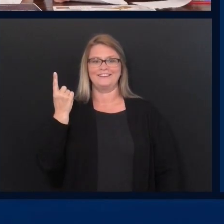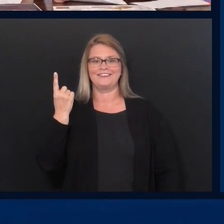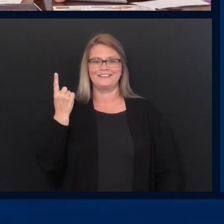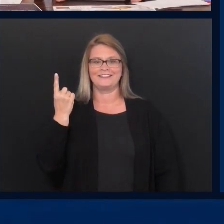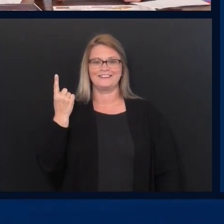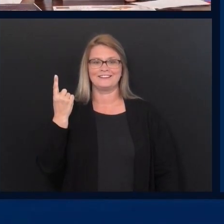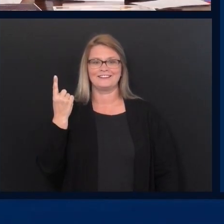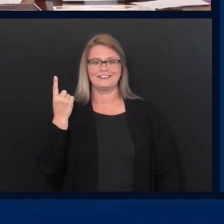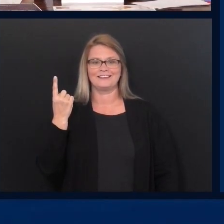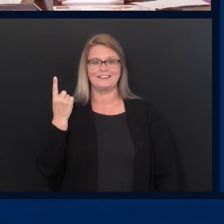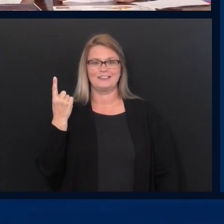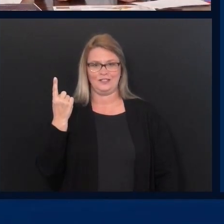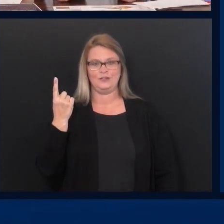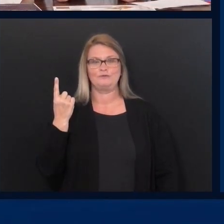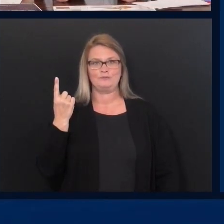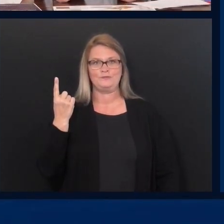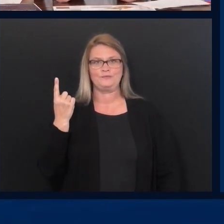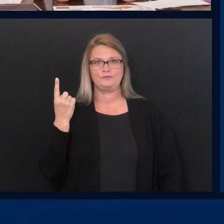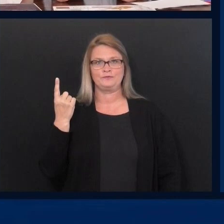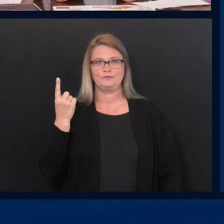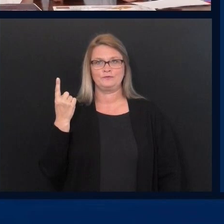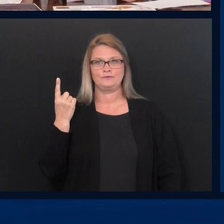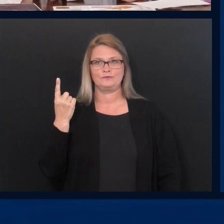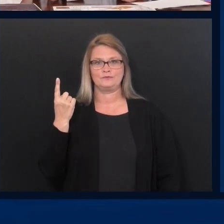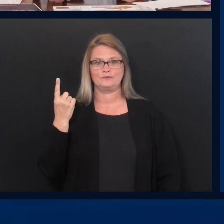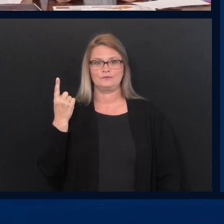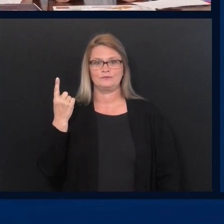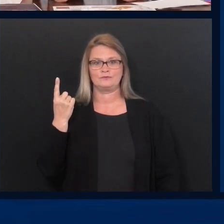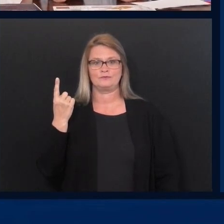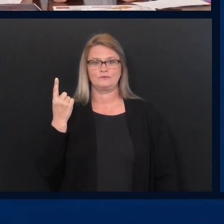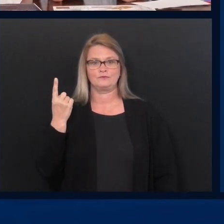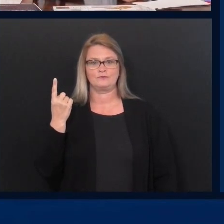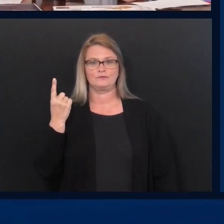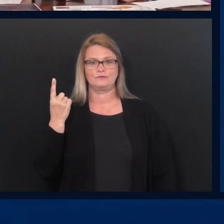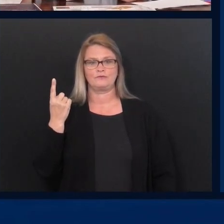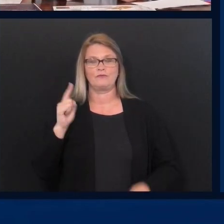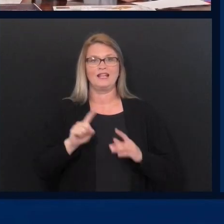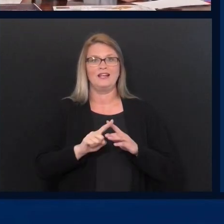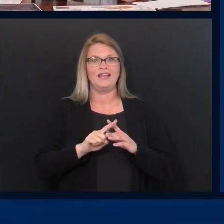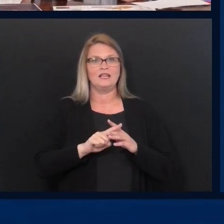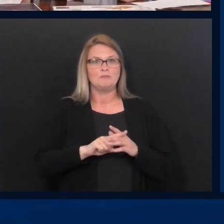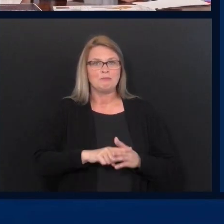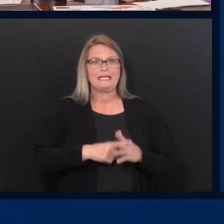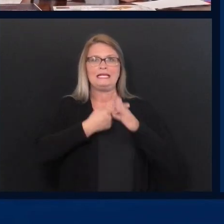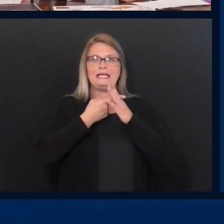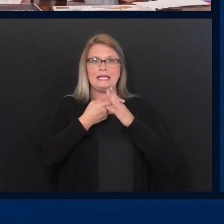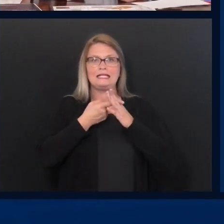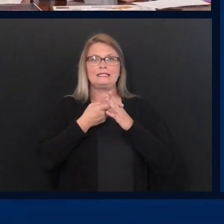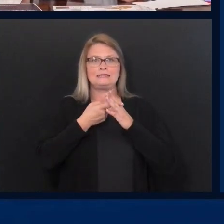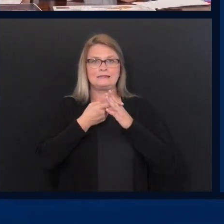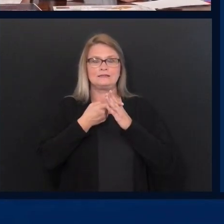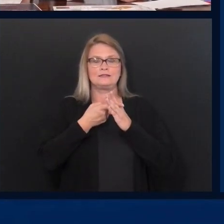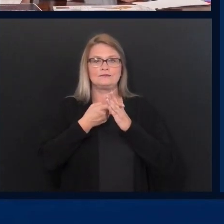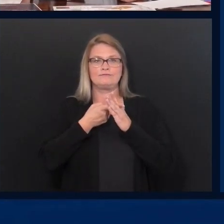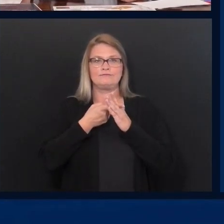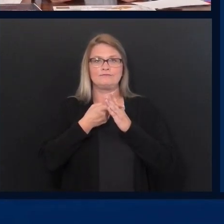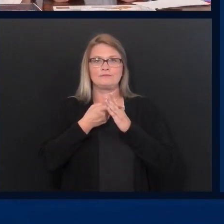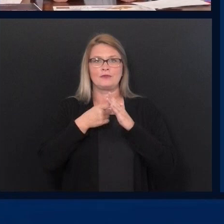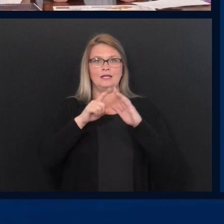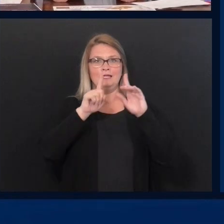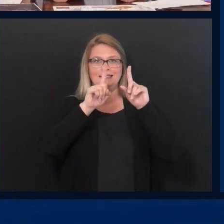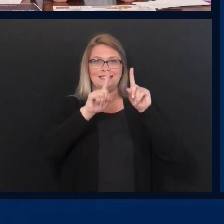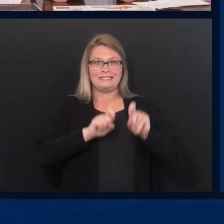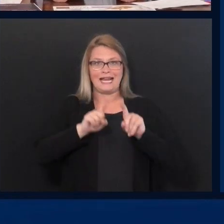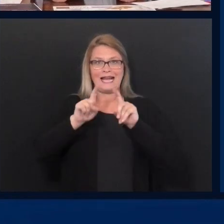In week 1, we'll be beginning to significantly or test all